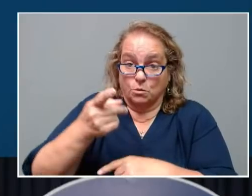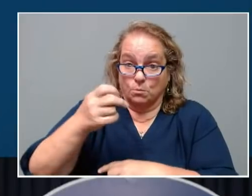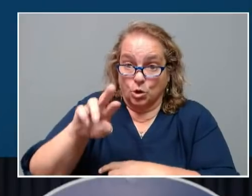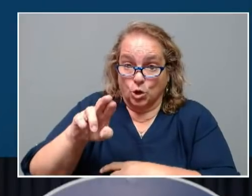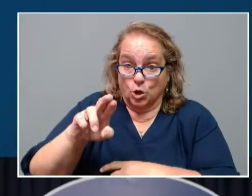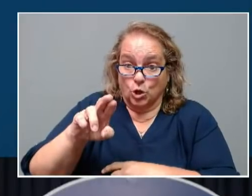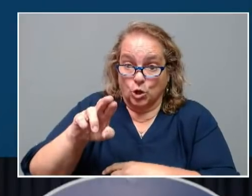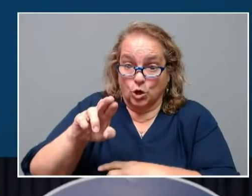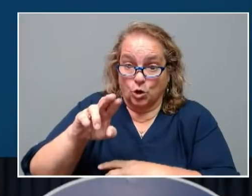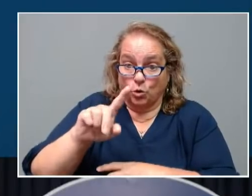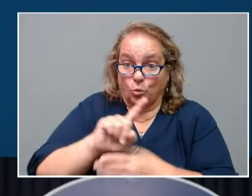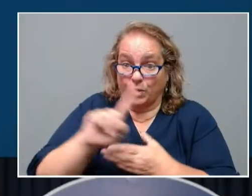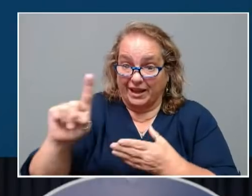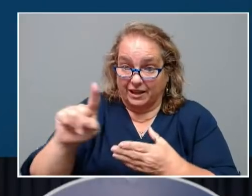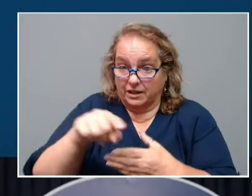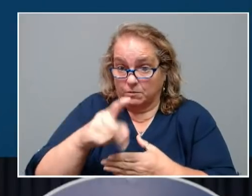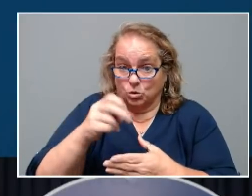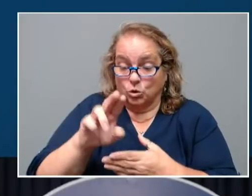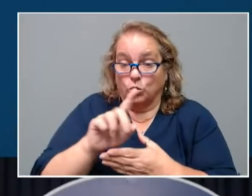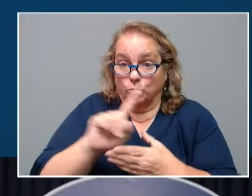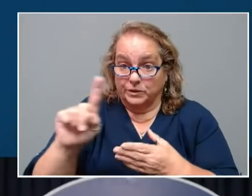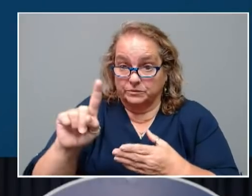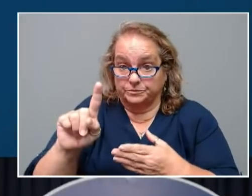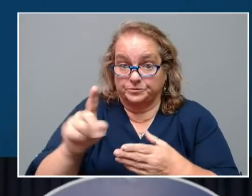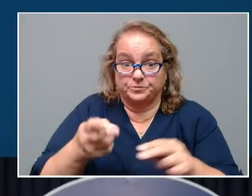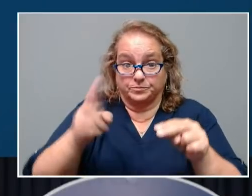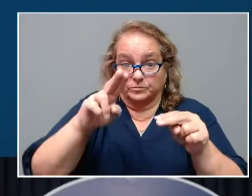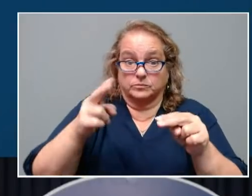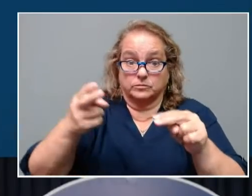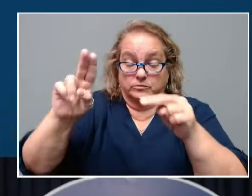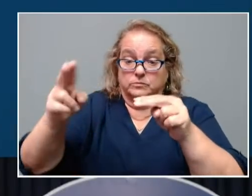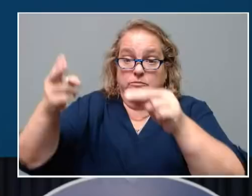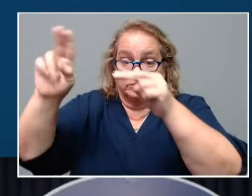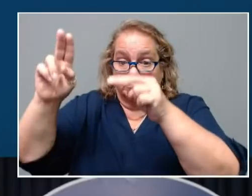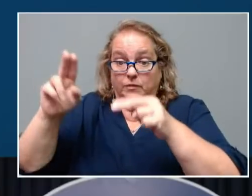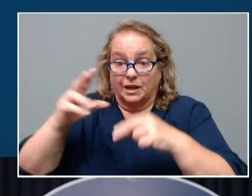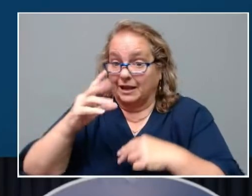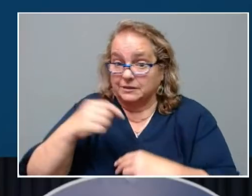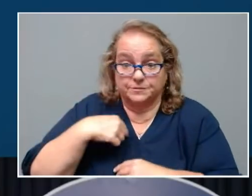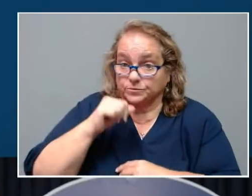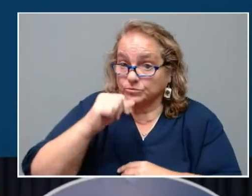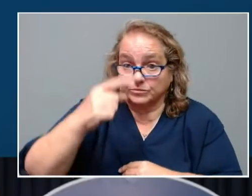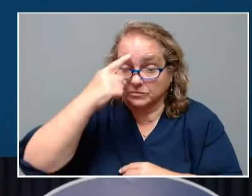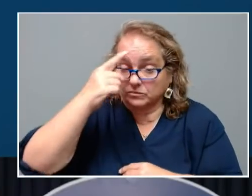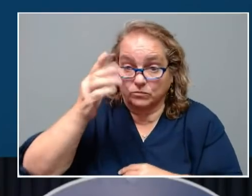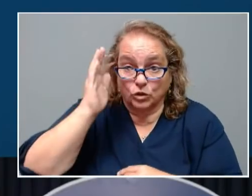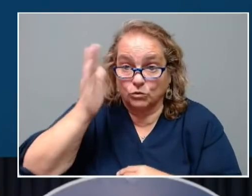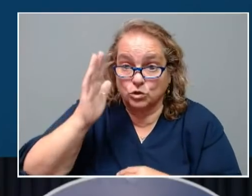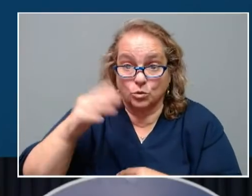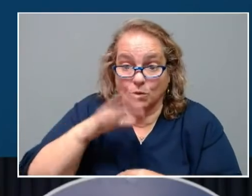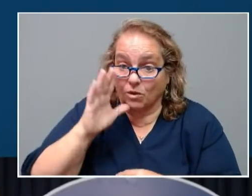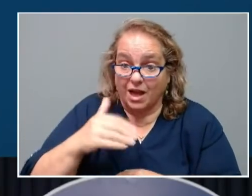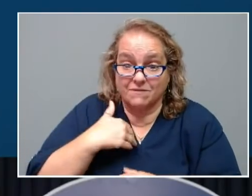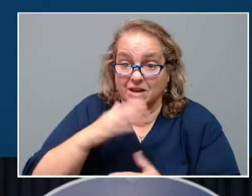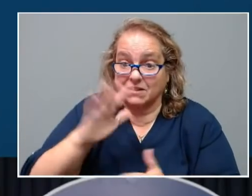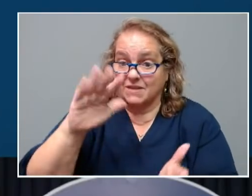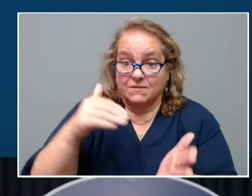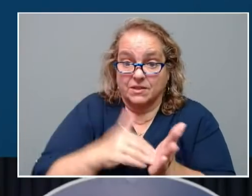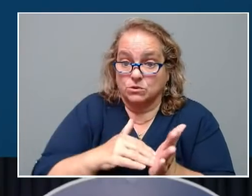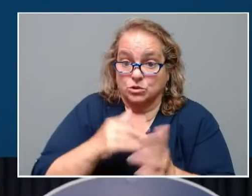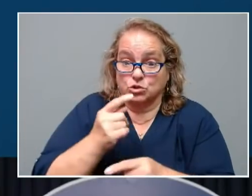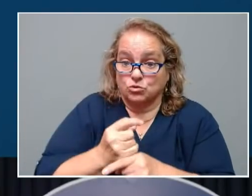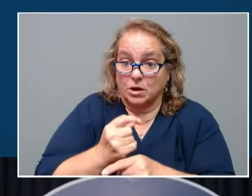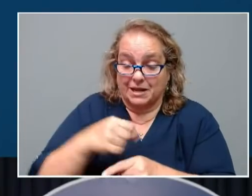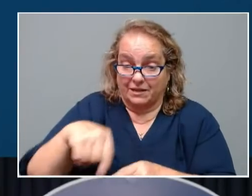per week. And I will tell you, I don't think in the future that we will have 5,000 treatments in this state per week.